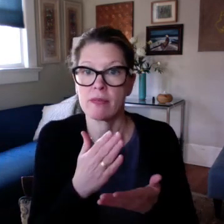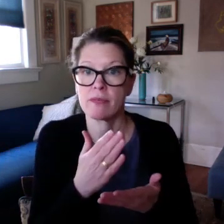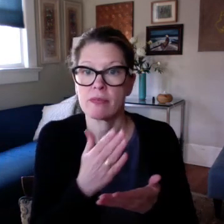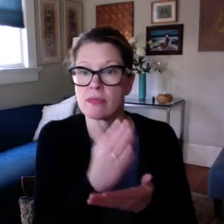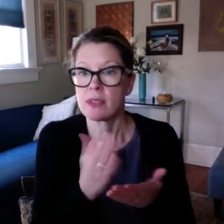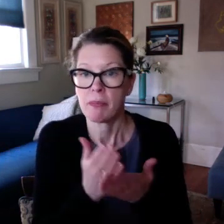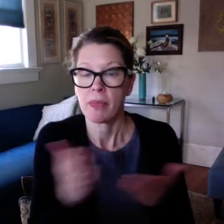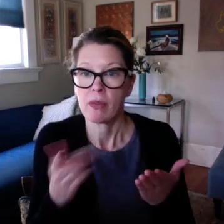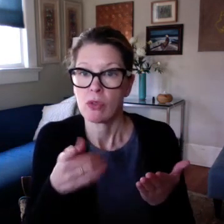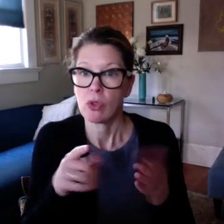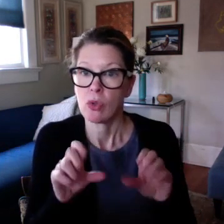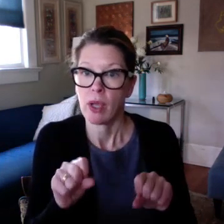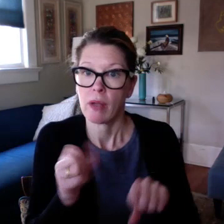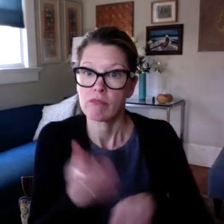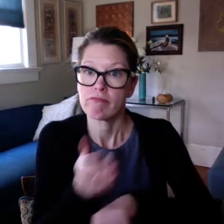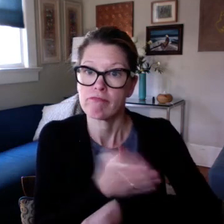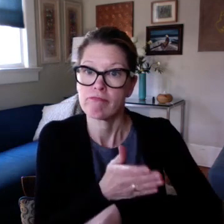differently tomorrow?